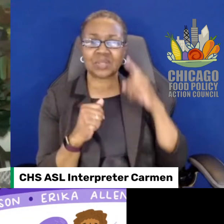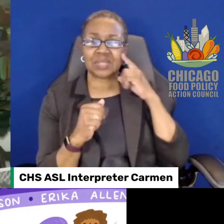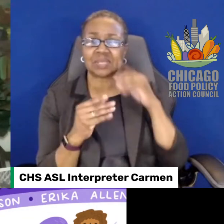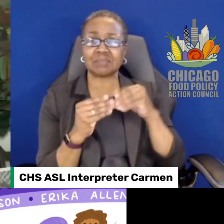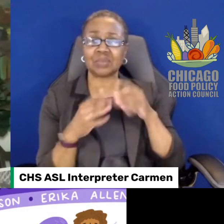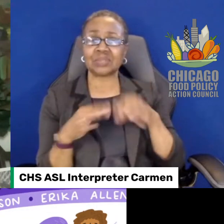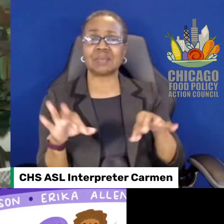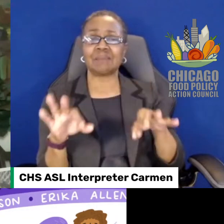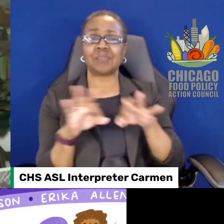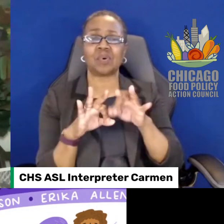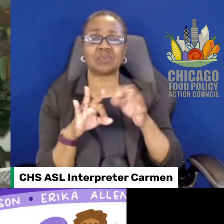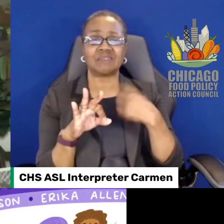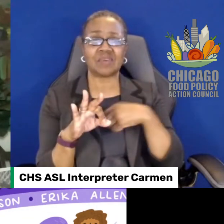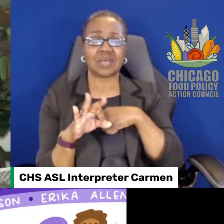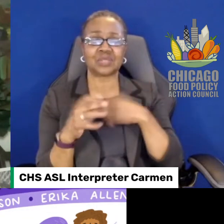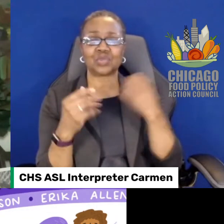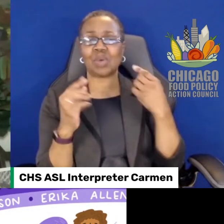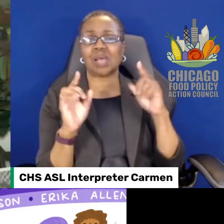thing for us to accomplish?